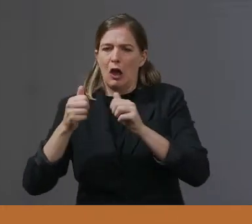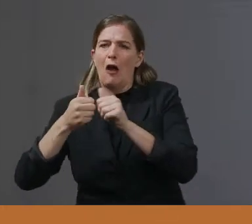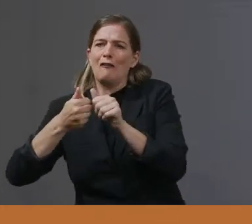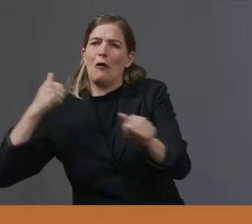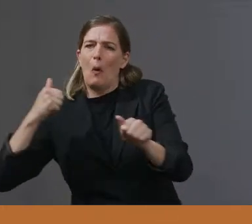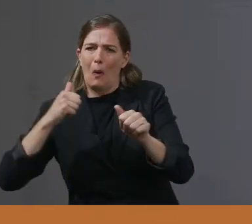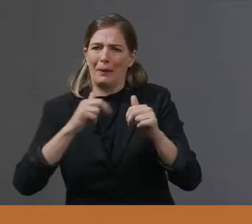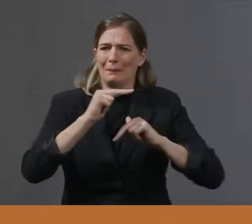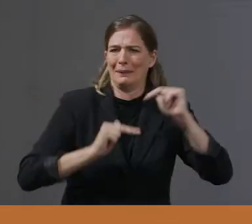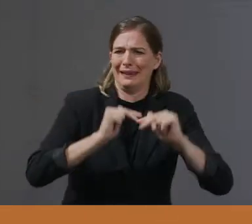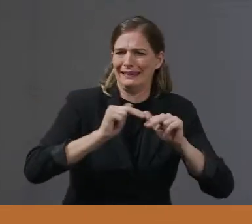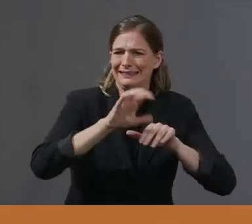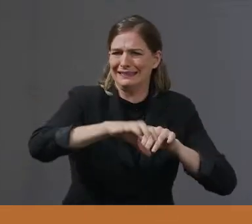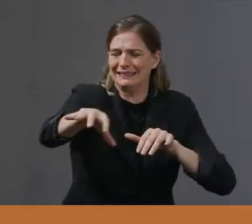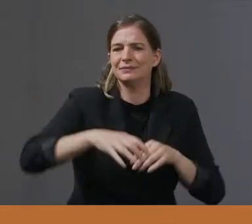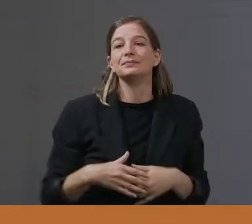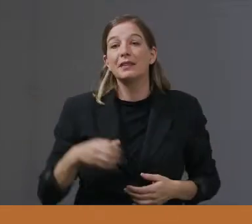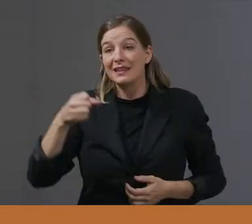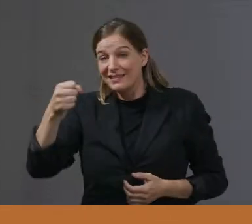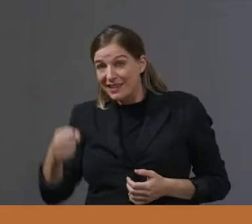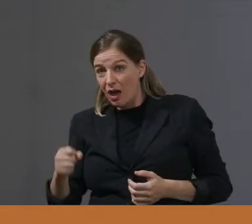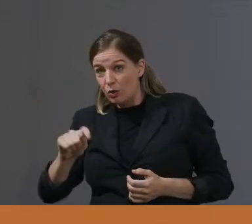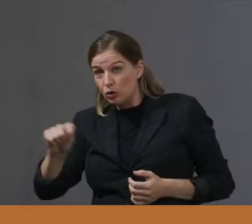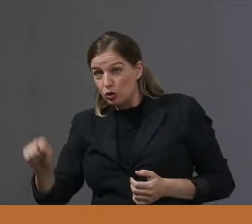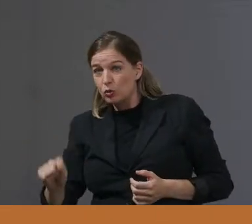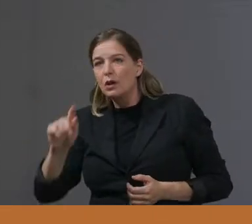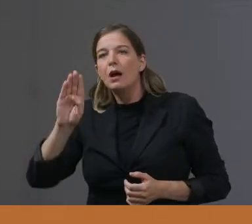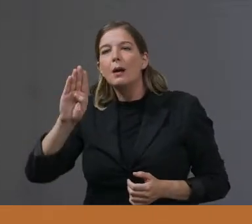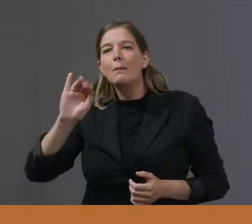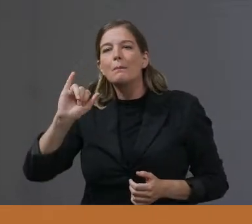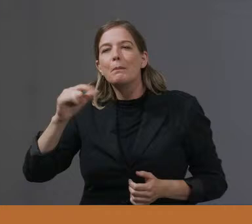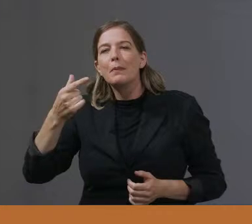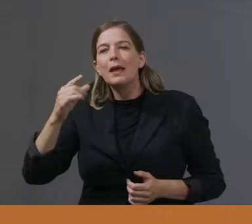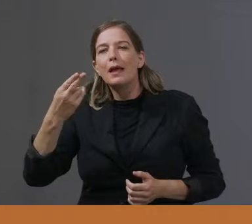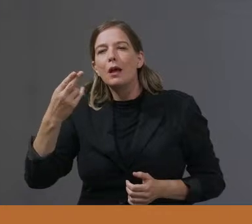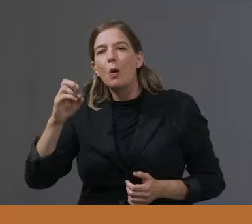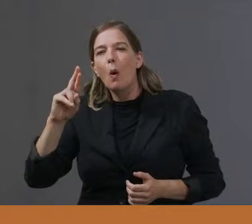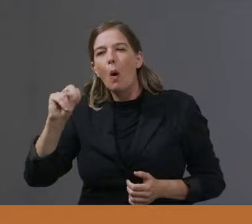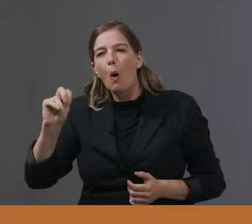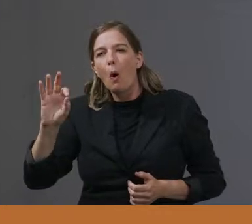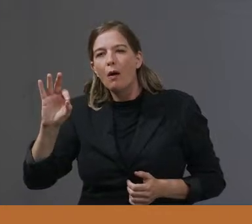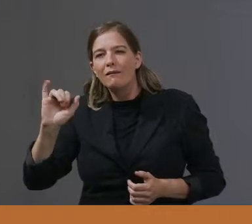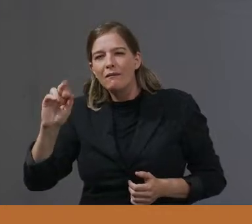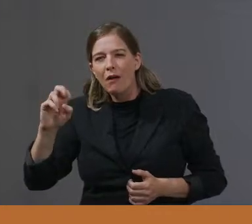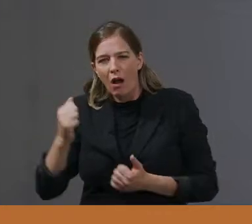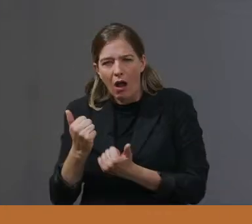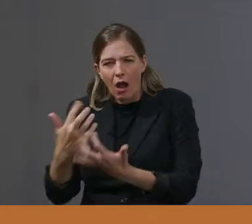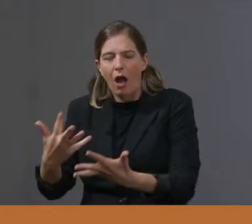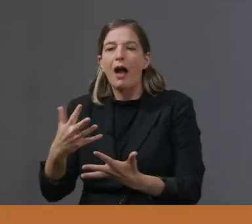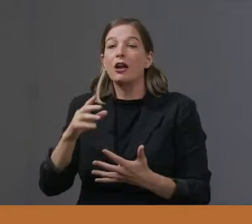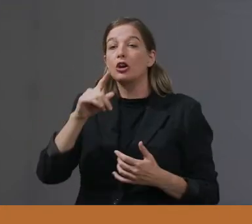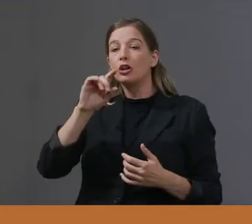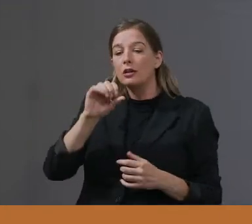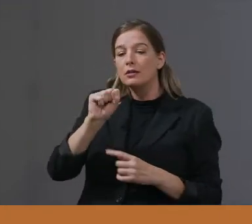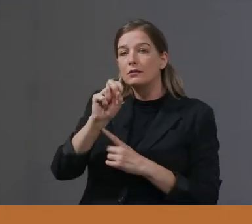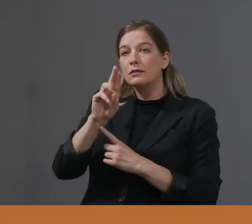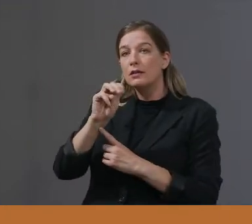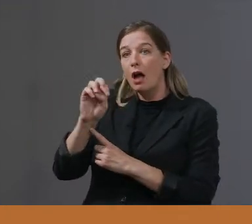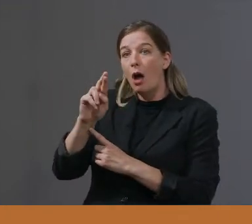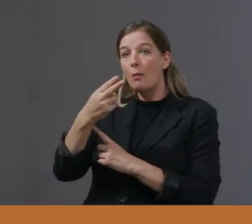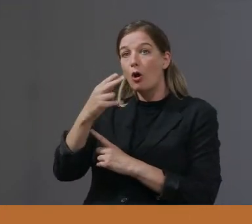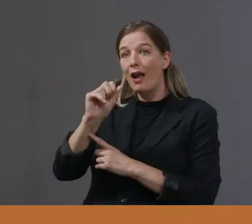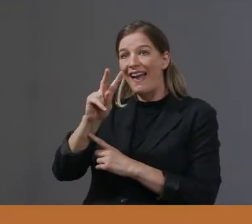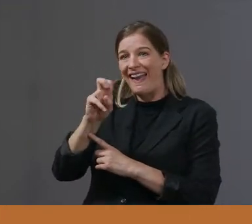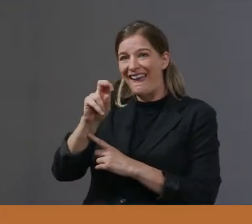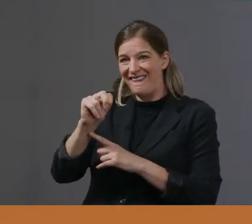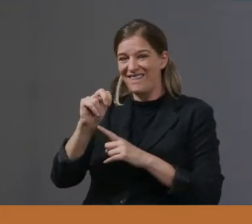Pima County, the Bighorn Fire, they did evacuate Summer Haven up there on the top of Mount Lemmon. They're